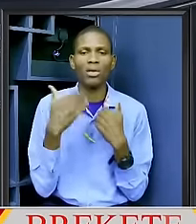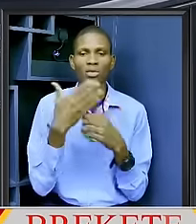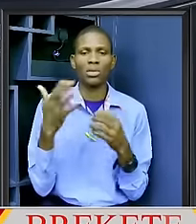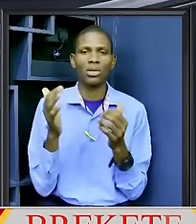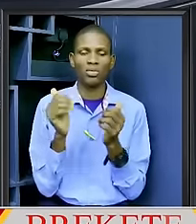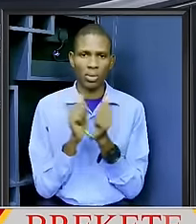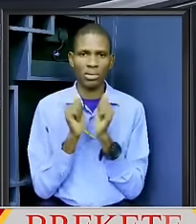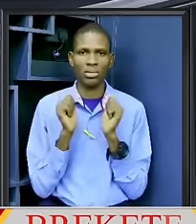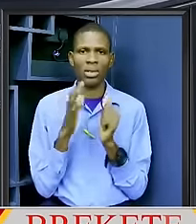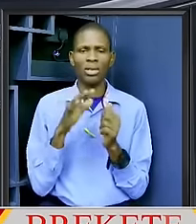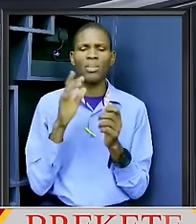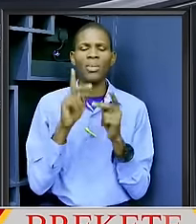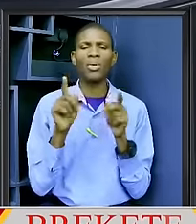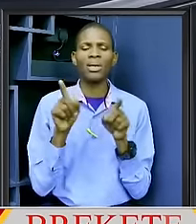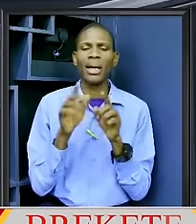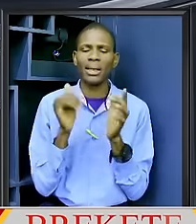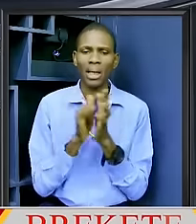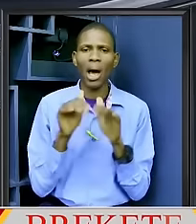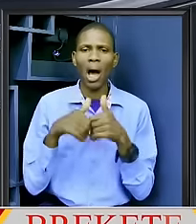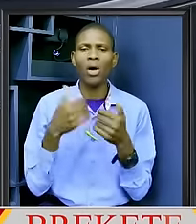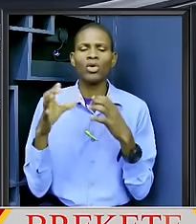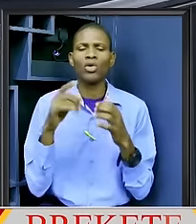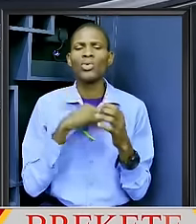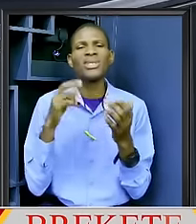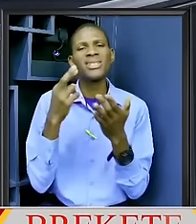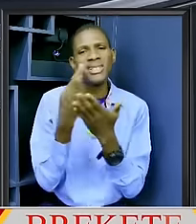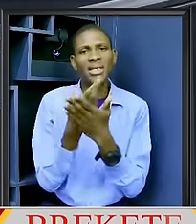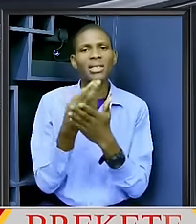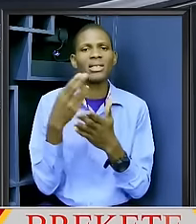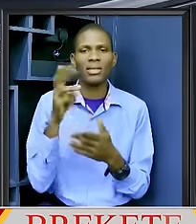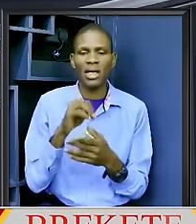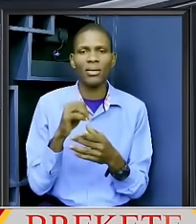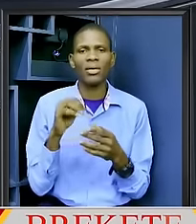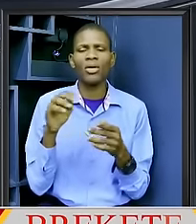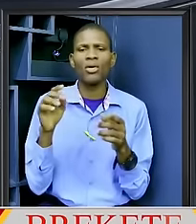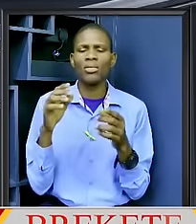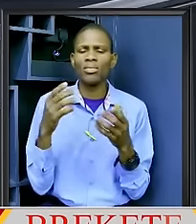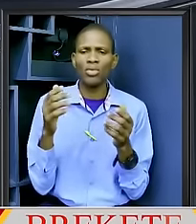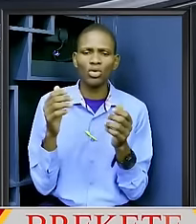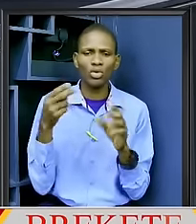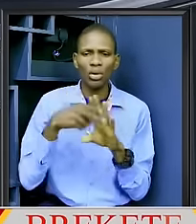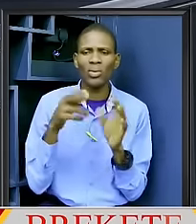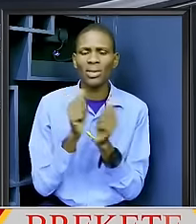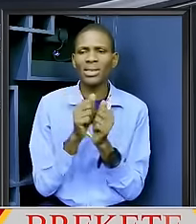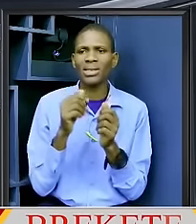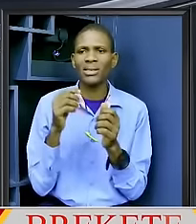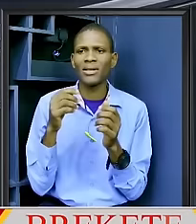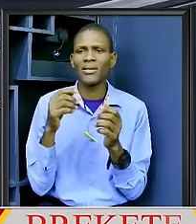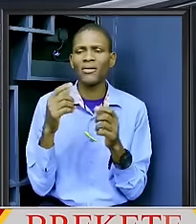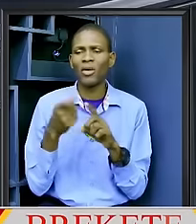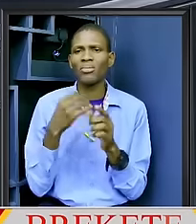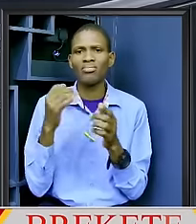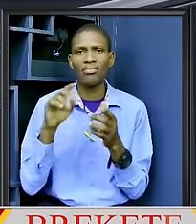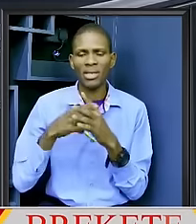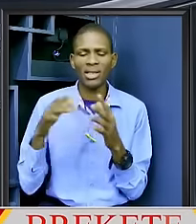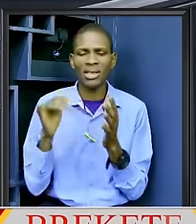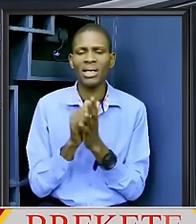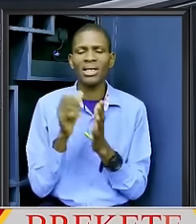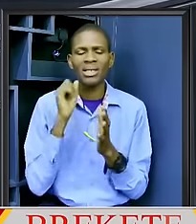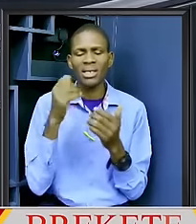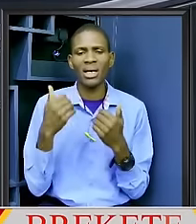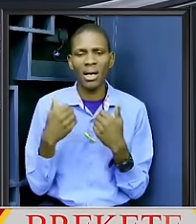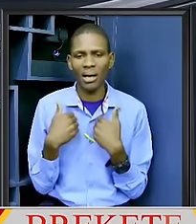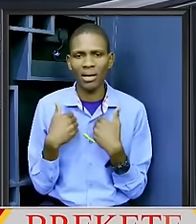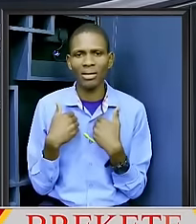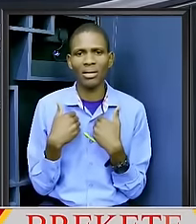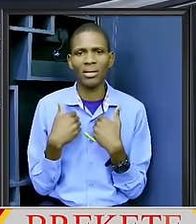like that, how do we reach them? And coupled with the fact that right from the onset, it looks like she has conceived